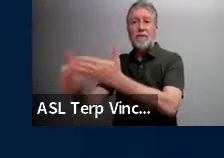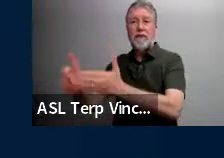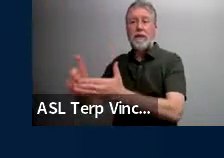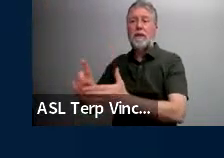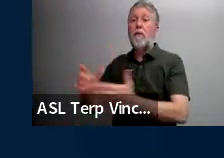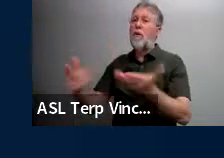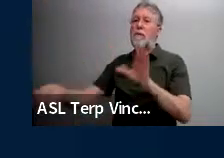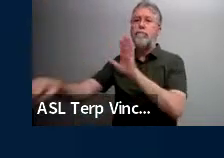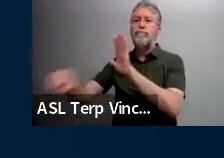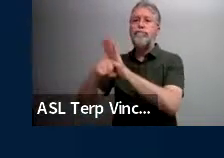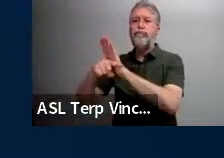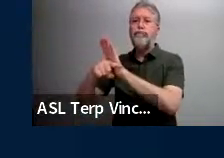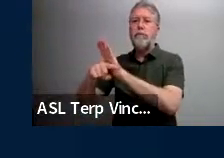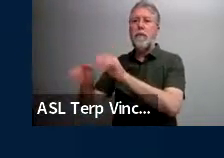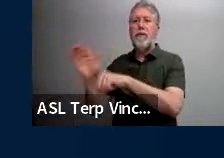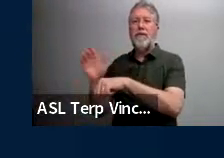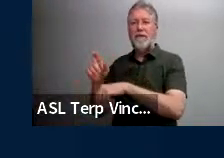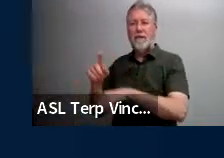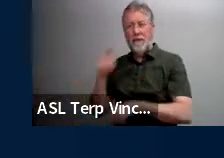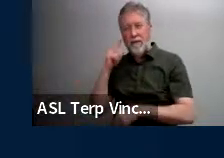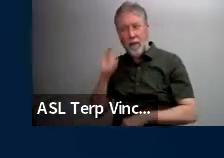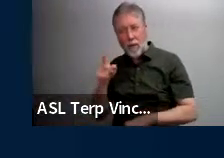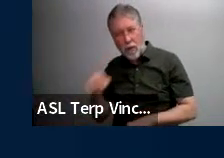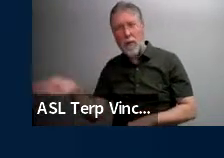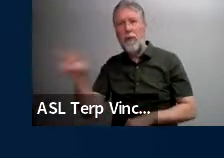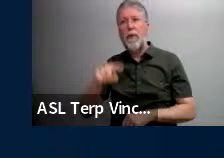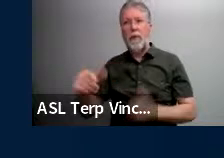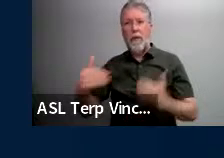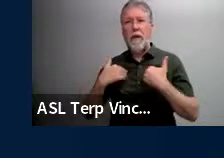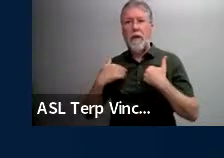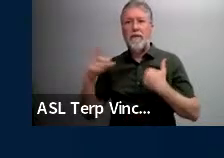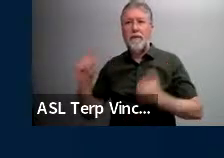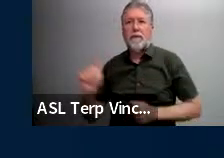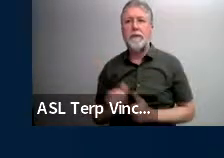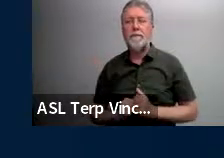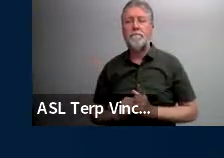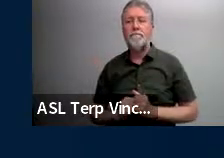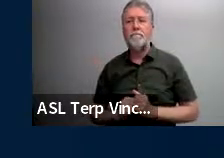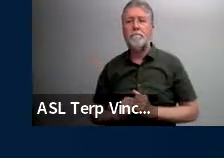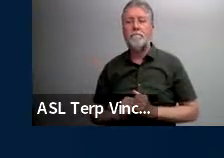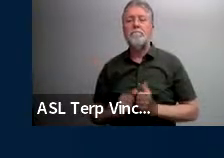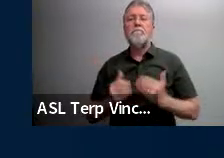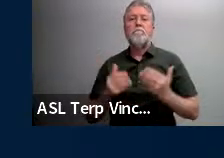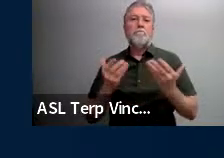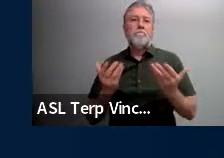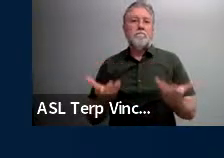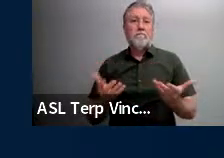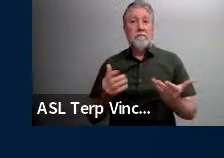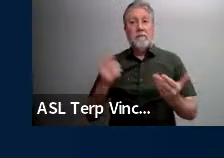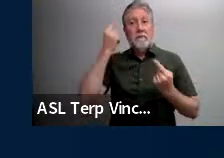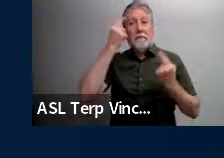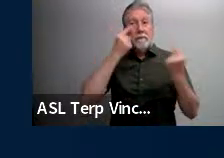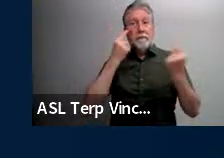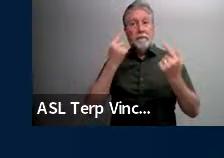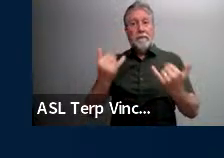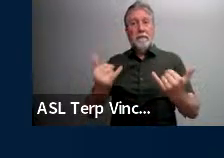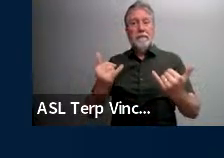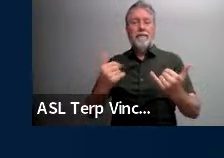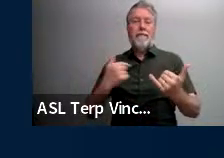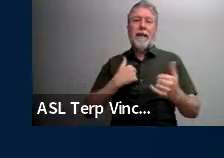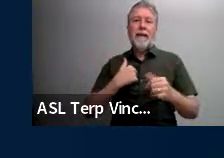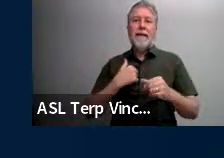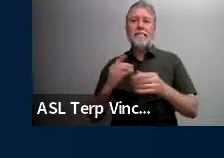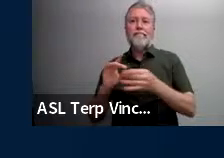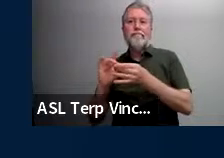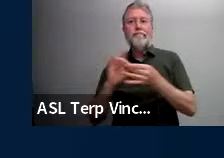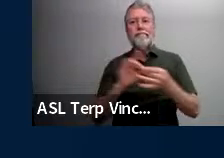negative outputs or outcomes for people with disabilities. And so one way to think about this work, right, again, I'm going to keep kind of going back